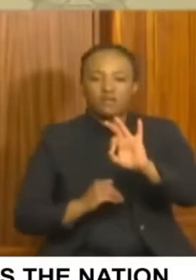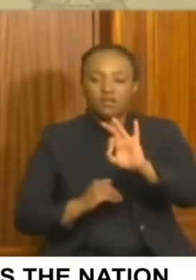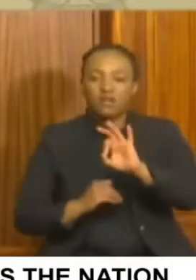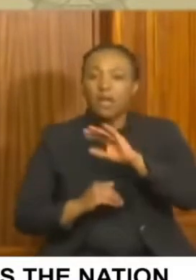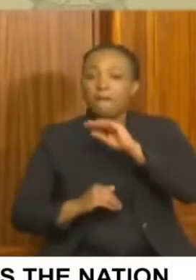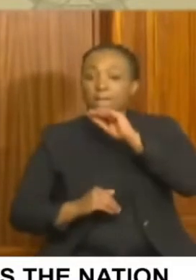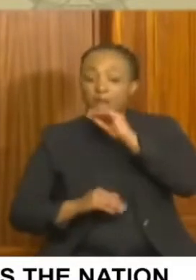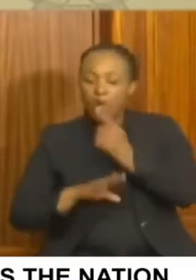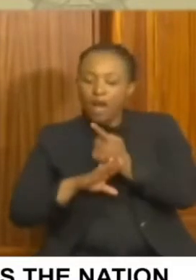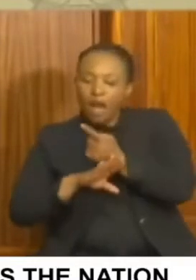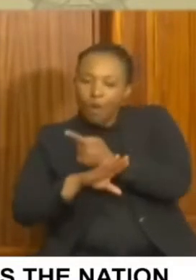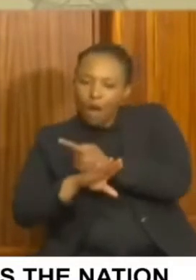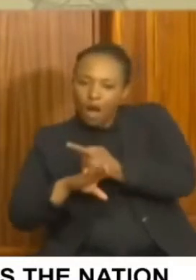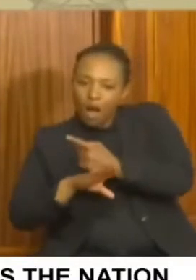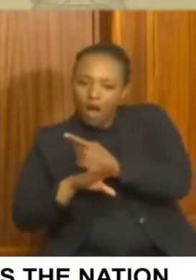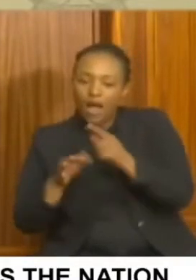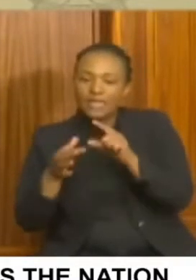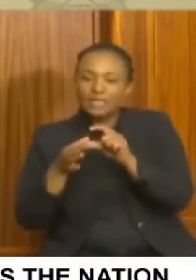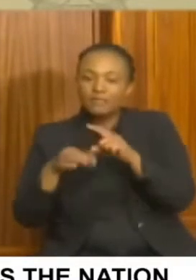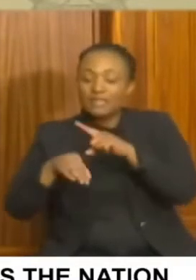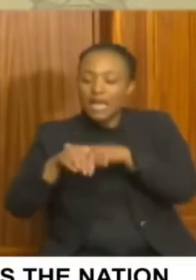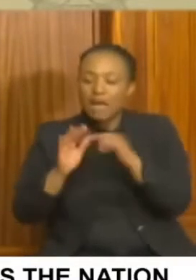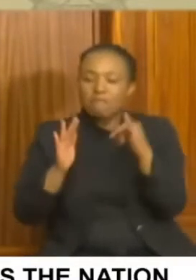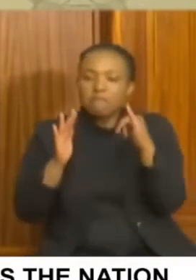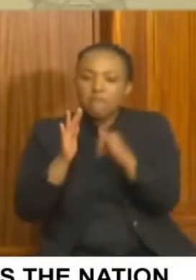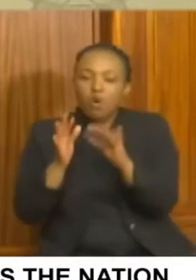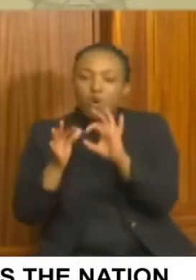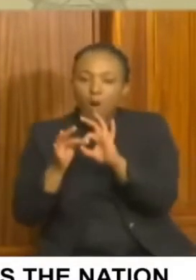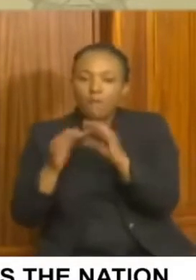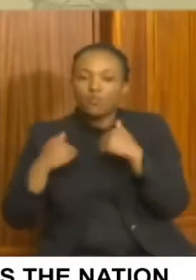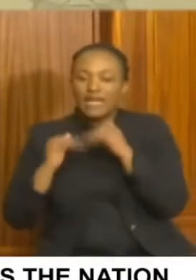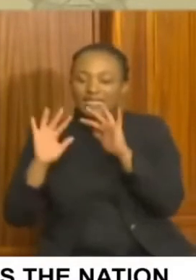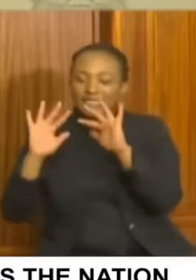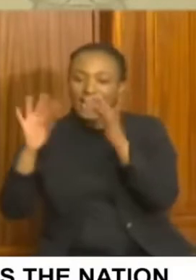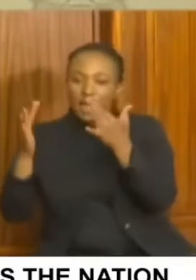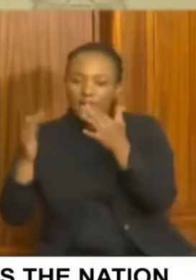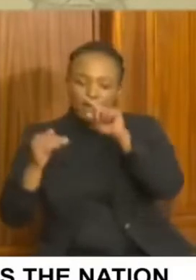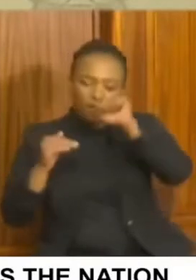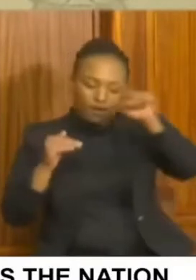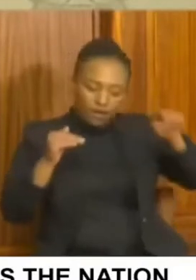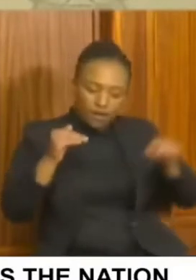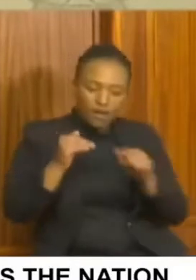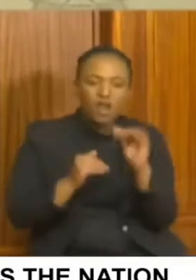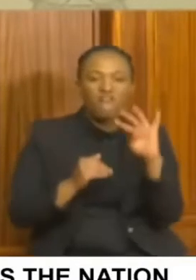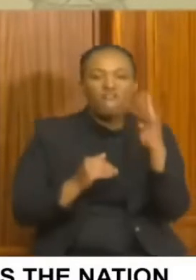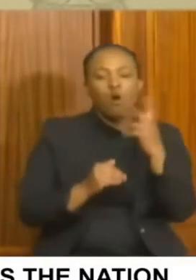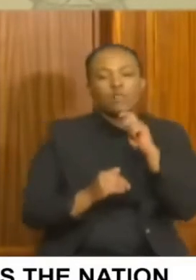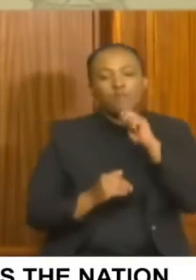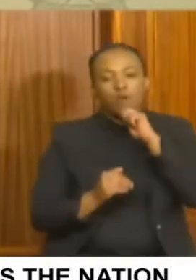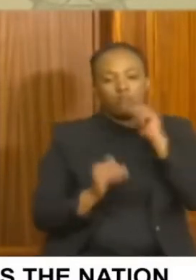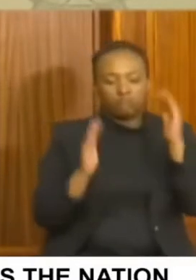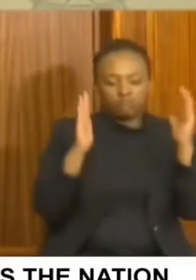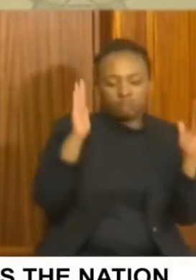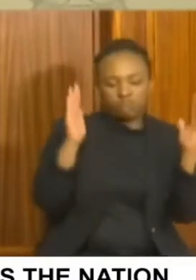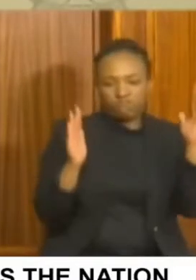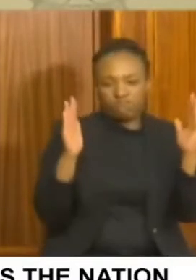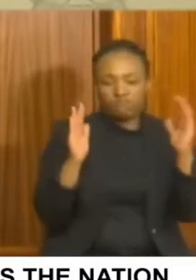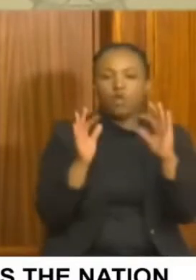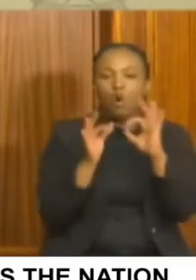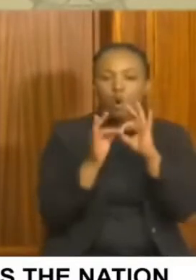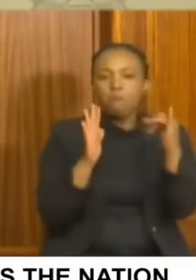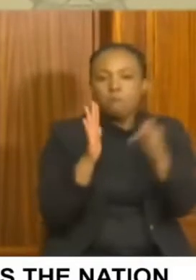hours of curfew will start at 10 p.m. and end at 4 a.m. What if I can't count that high?